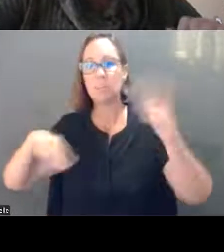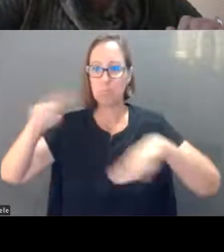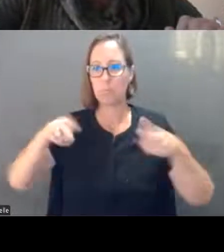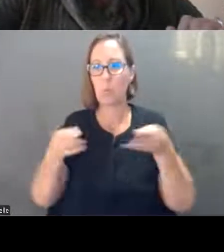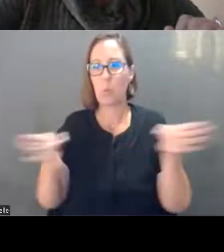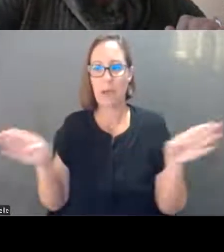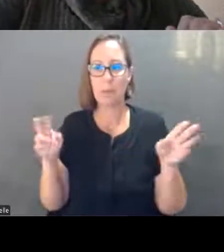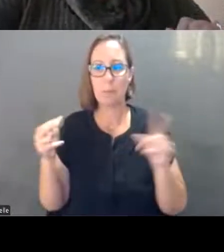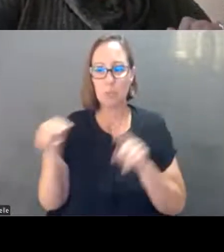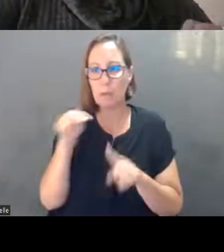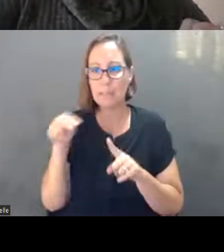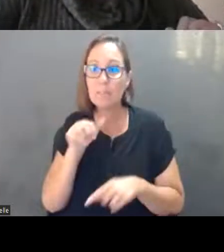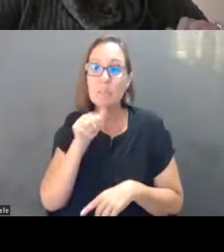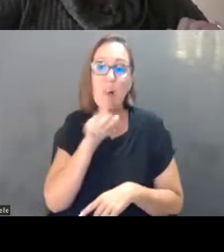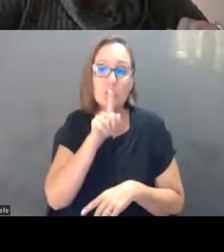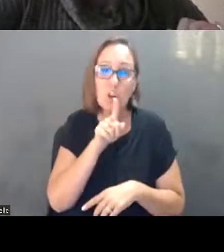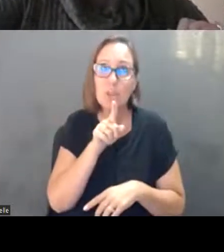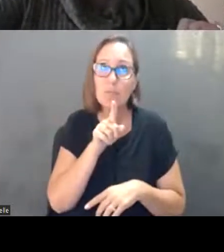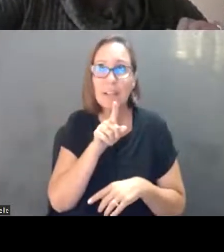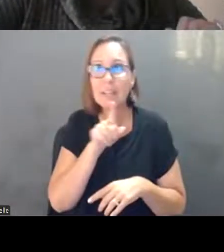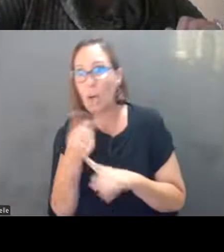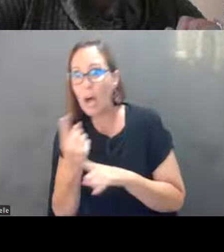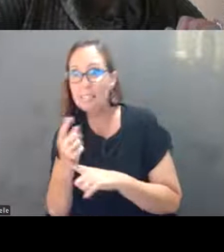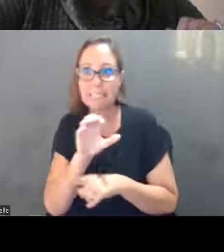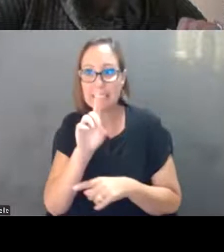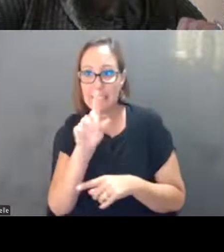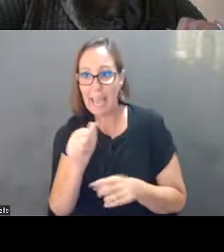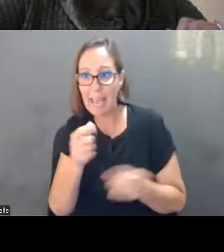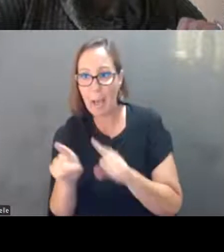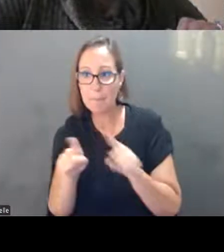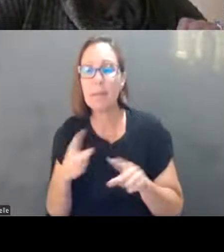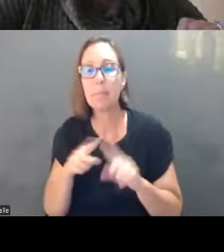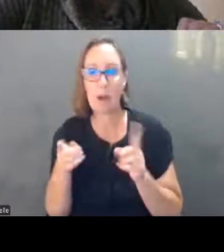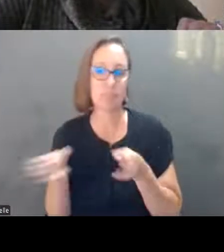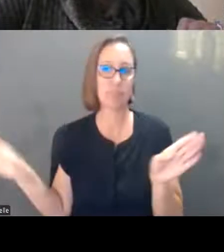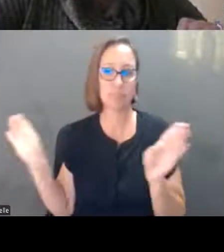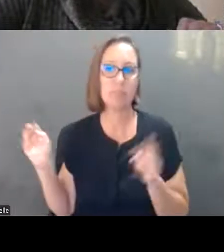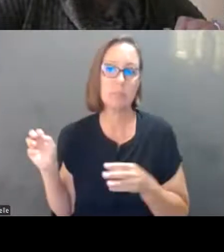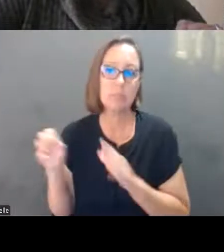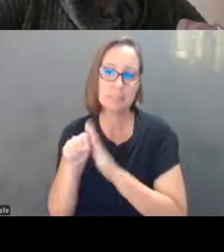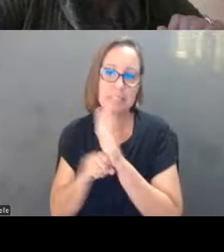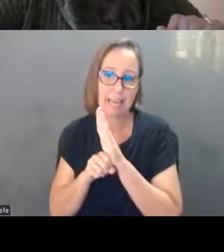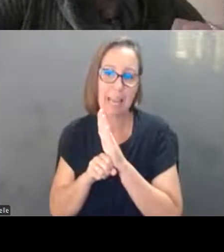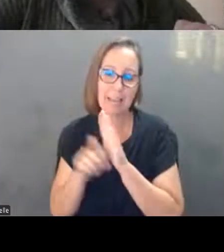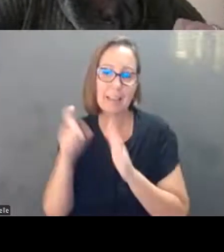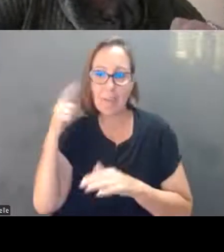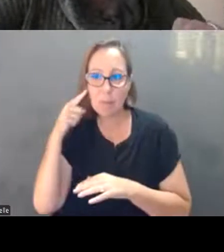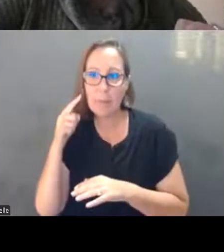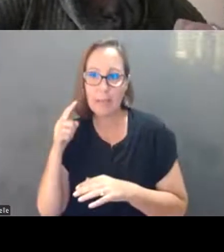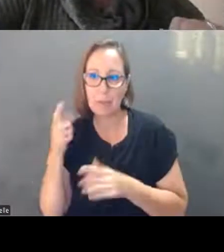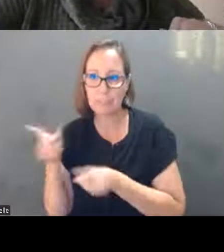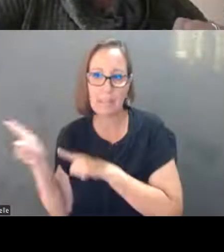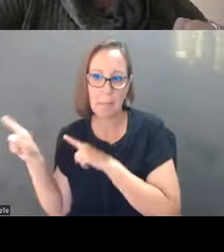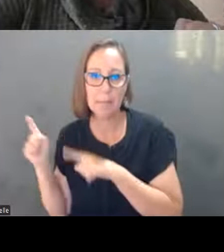perspective of not just, what's going on at CDA, but across all of state government, because I think, a